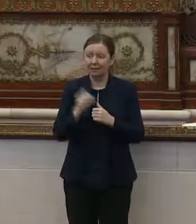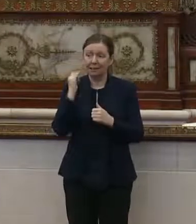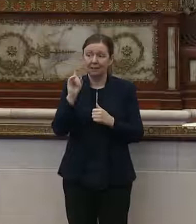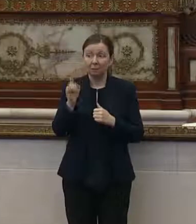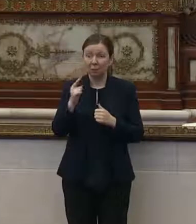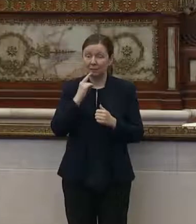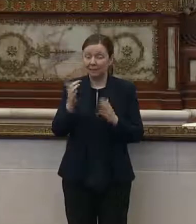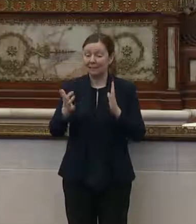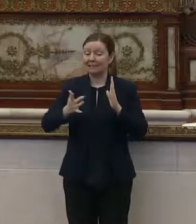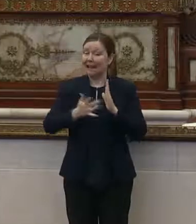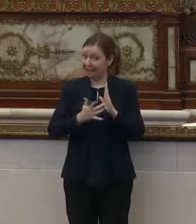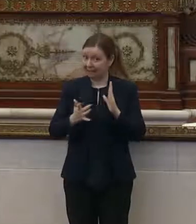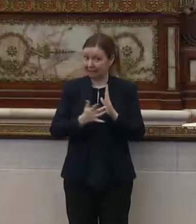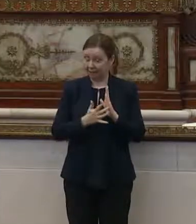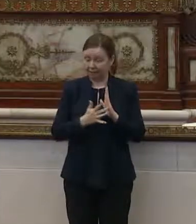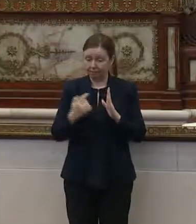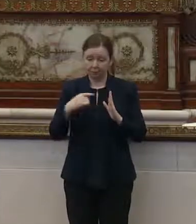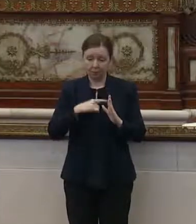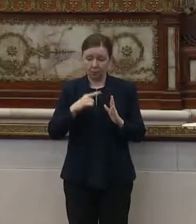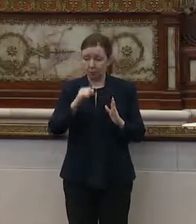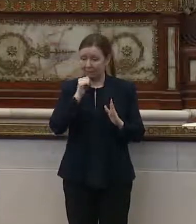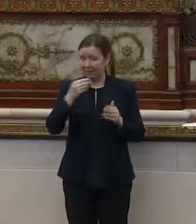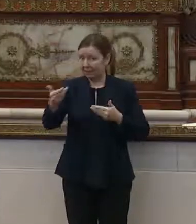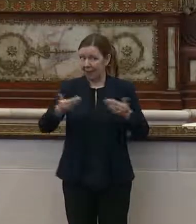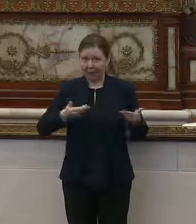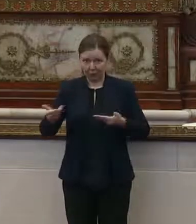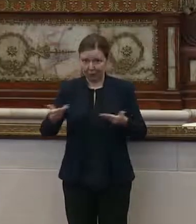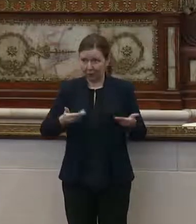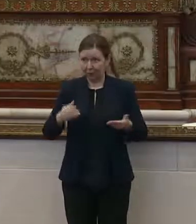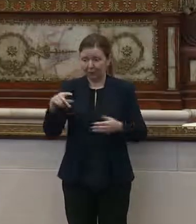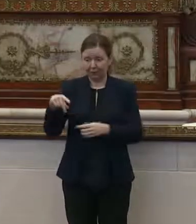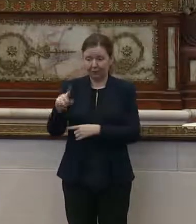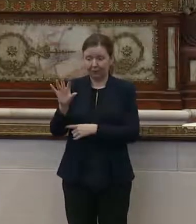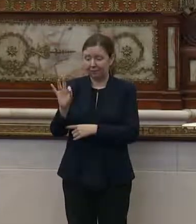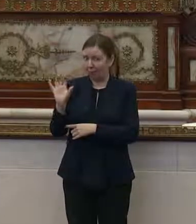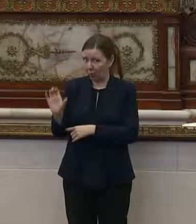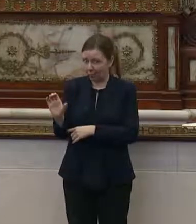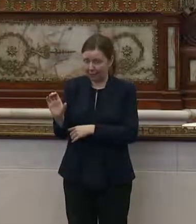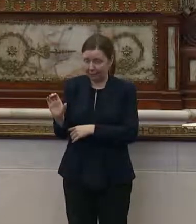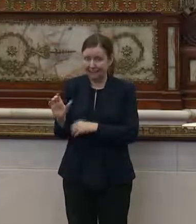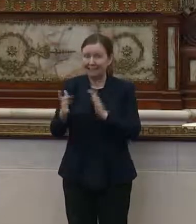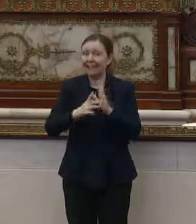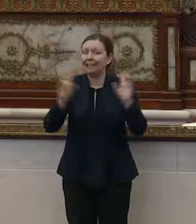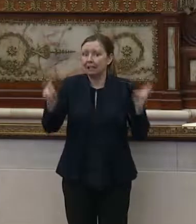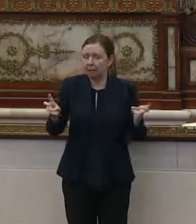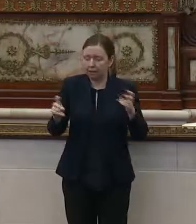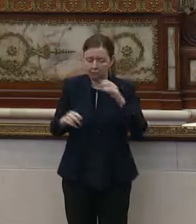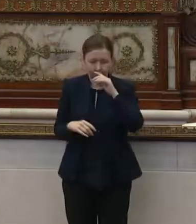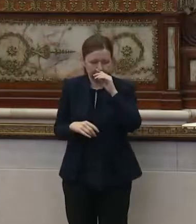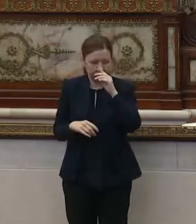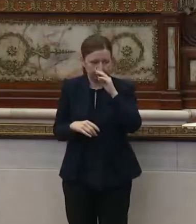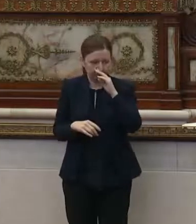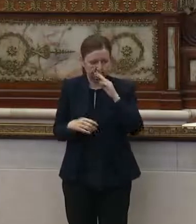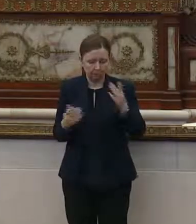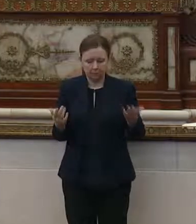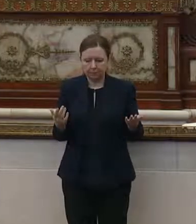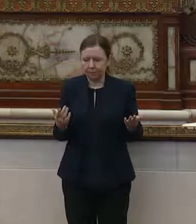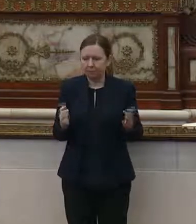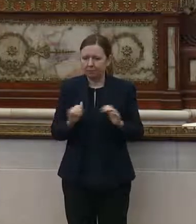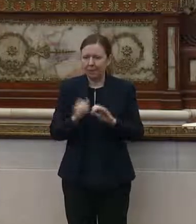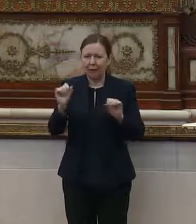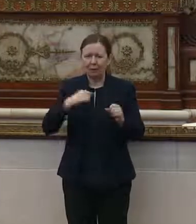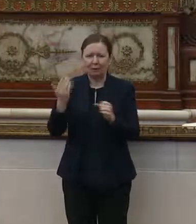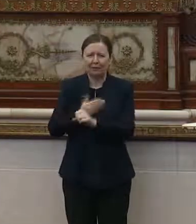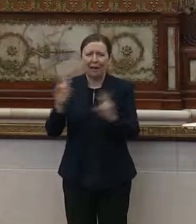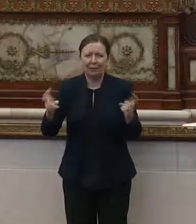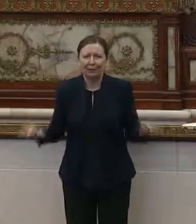saying technically we didn't hire Philly Fighting COVID, how were we able to fire